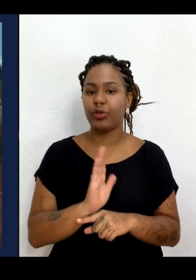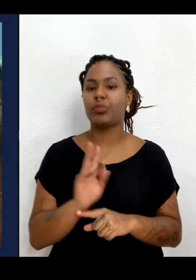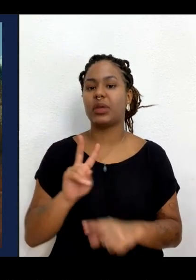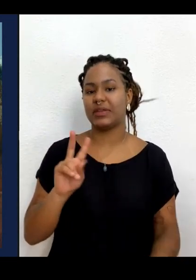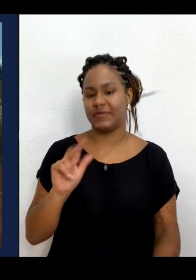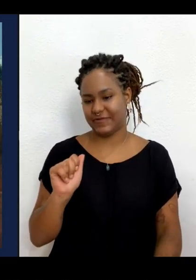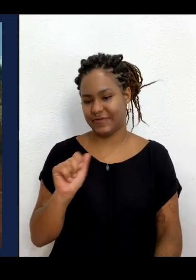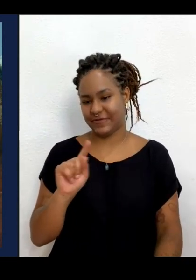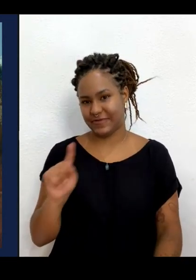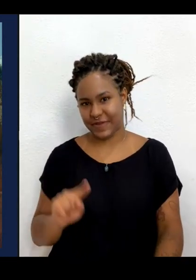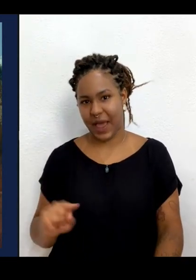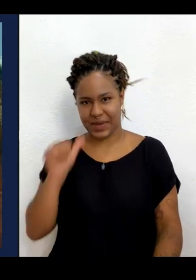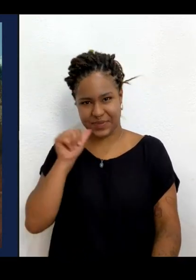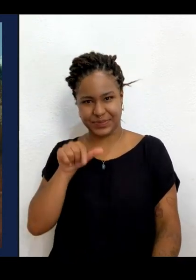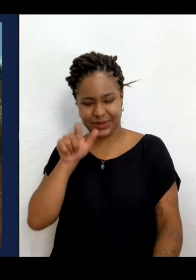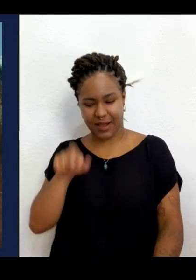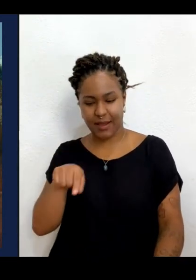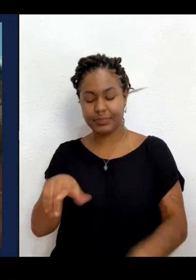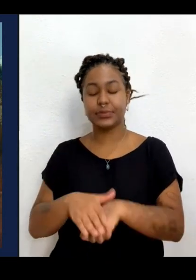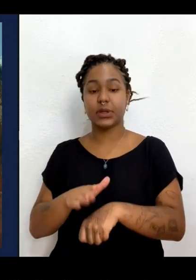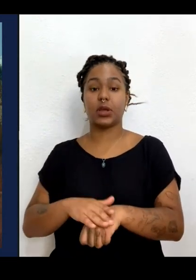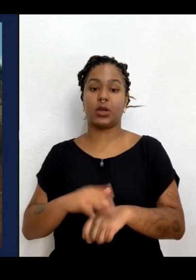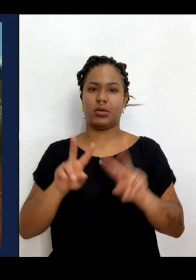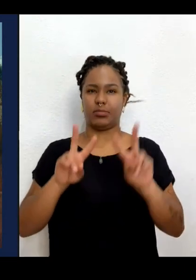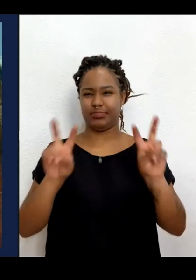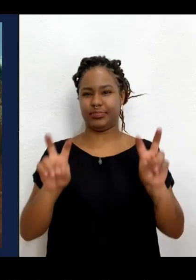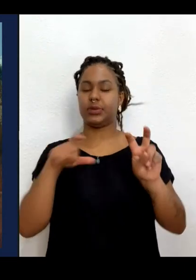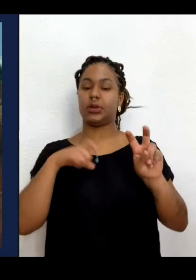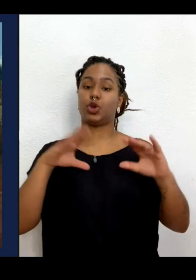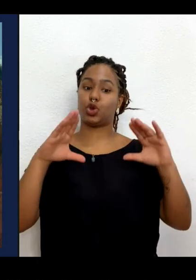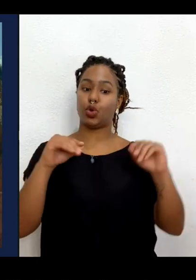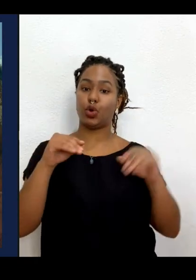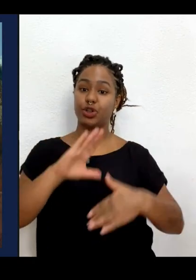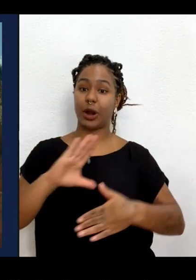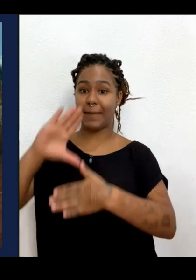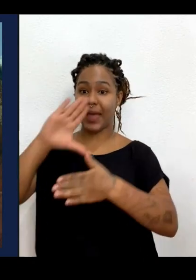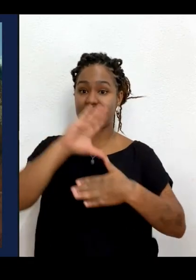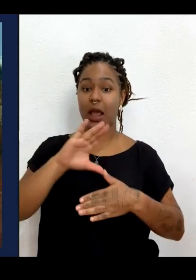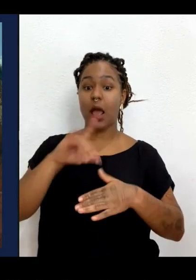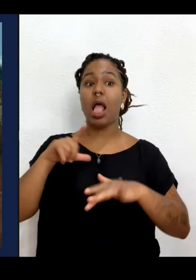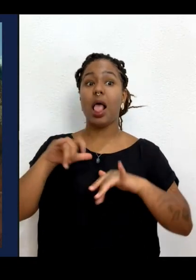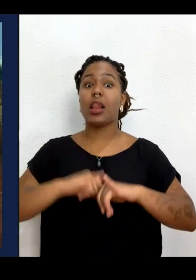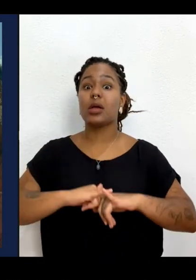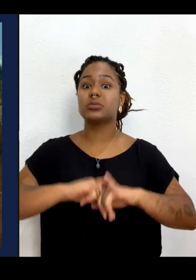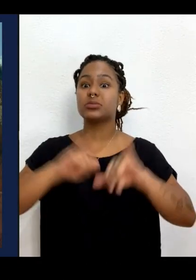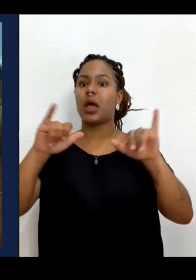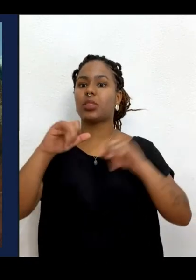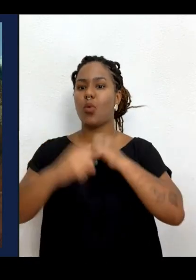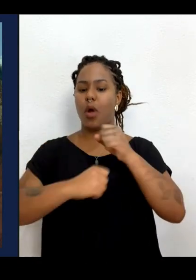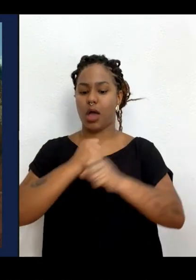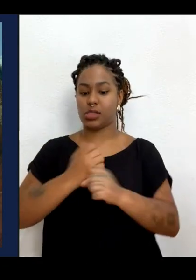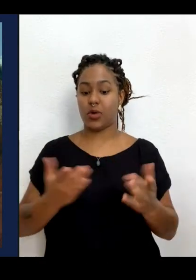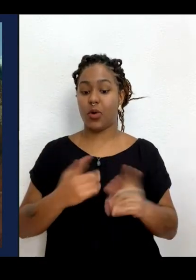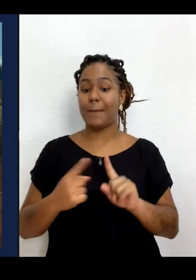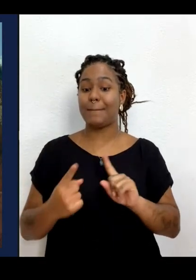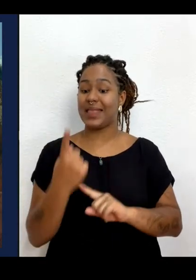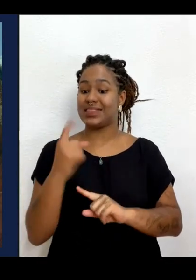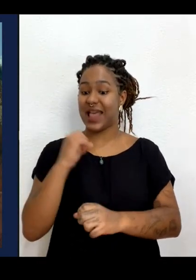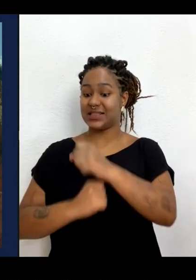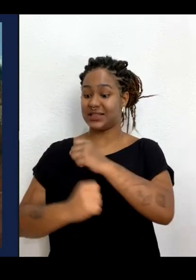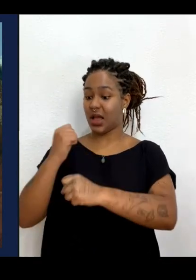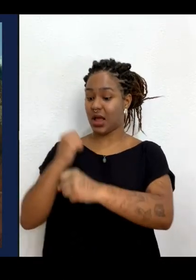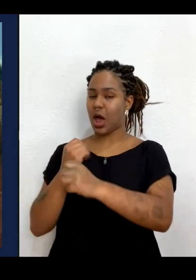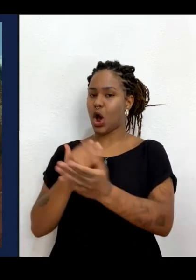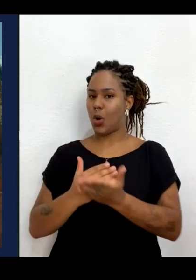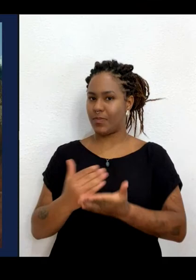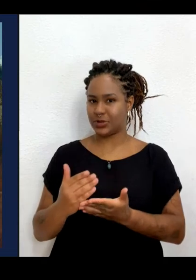started 10 years ago with a sunrise so the the artist captured the sunrise moment in real time filming